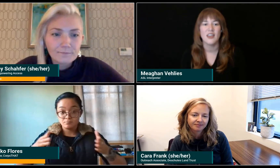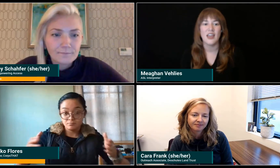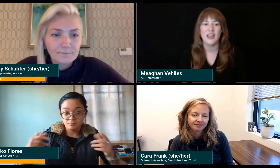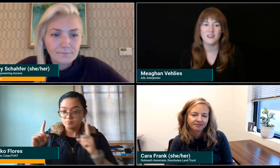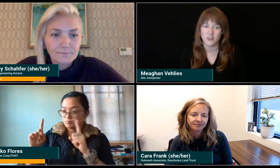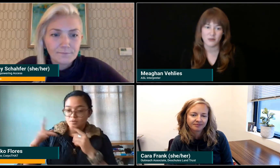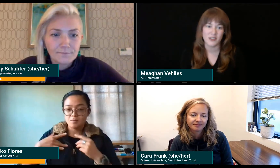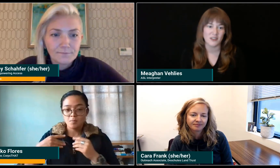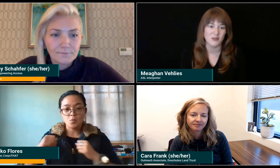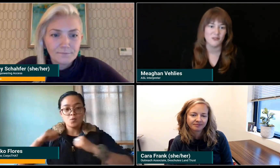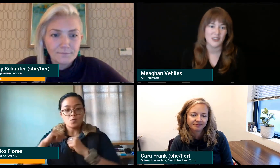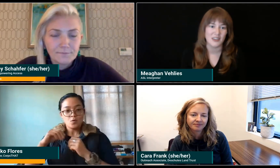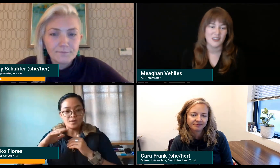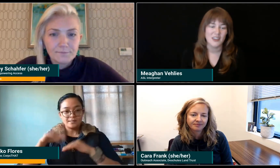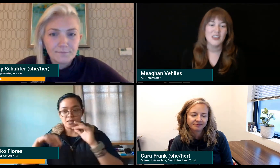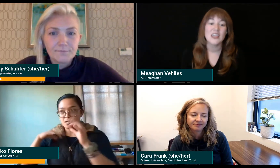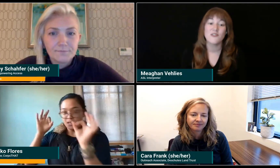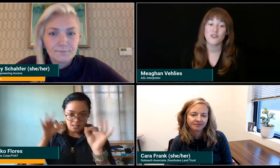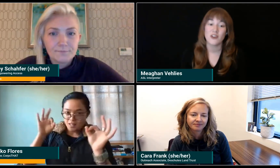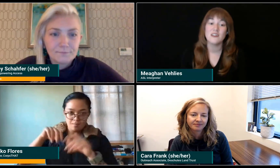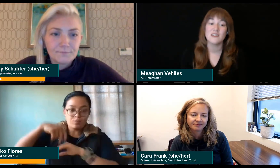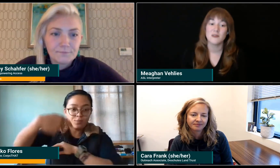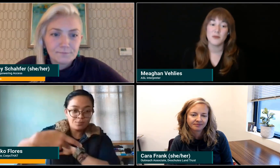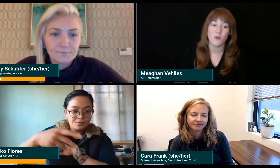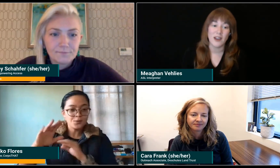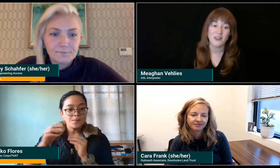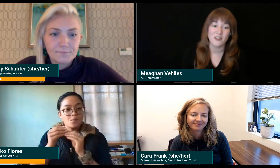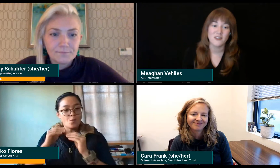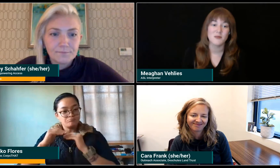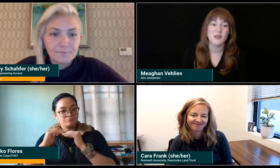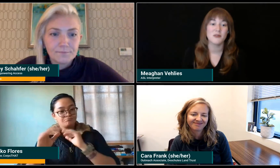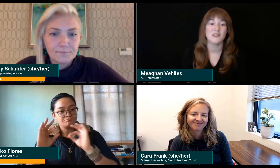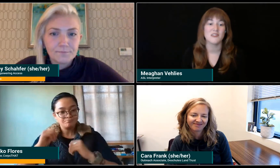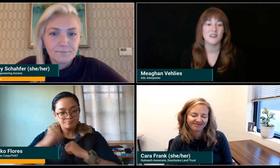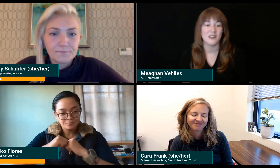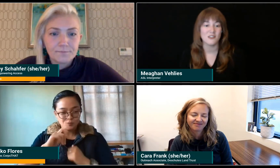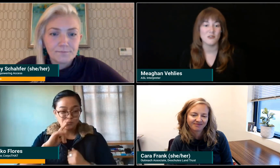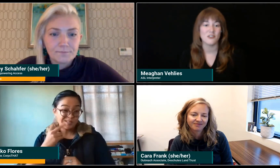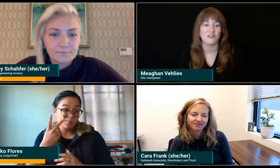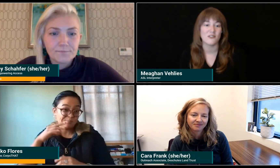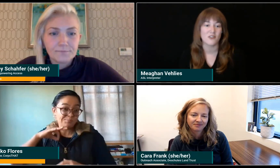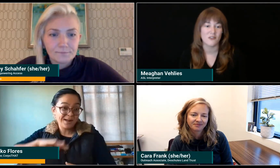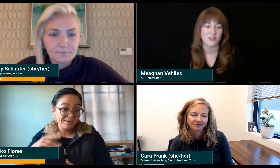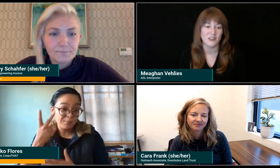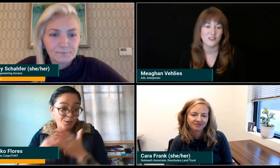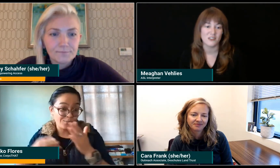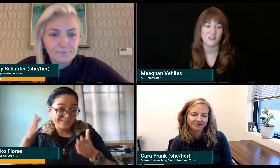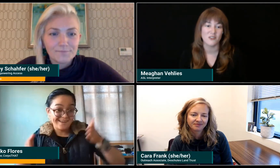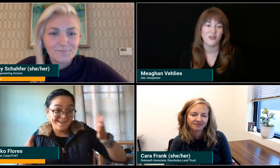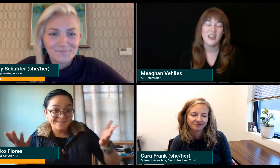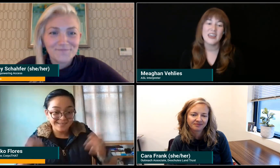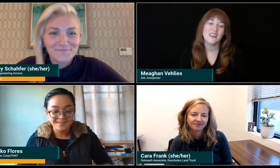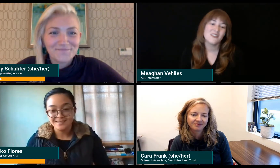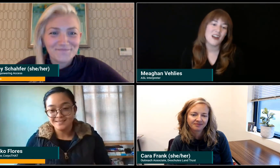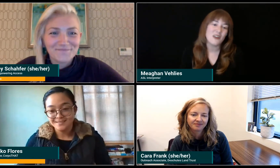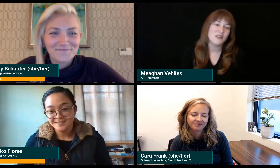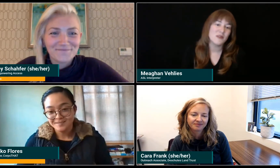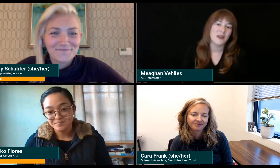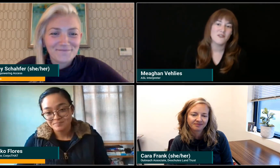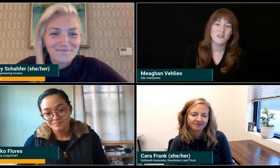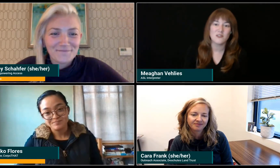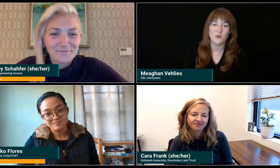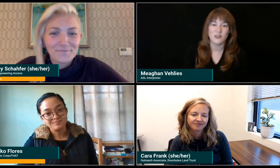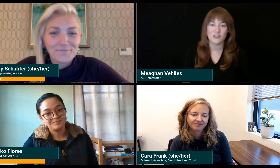line and no one can communicate. If a trail is a bit wider, then people can stand next to each other and have conversations. So it not